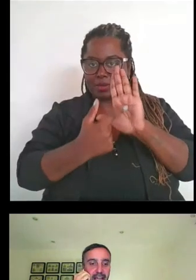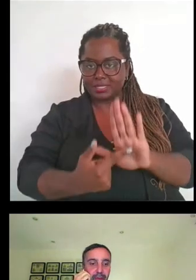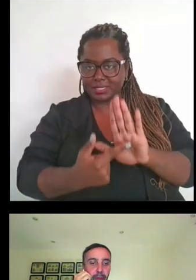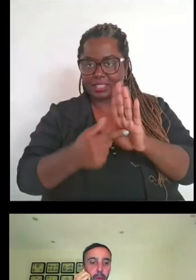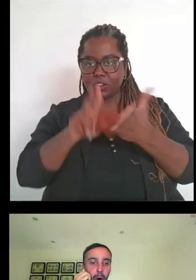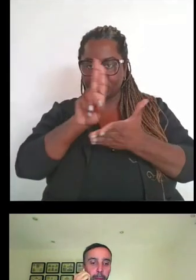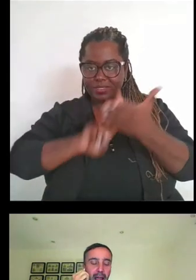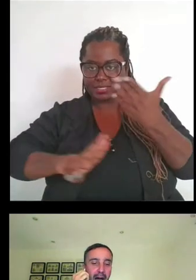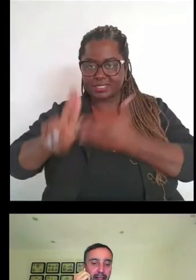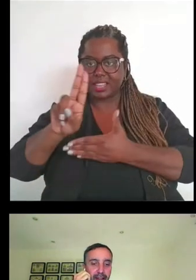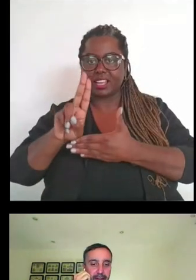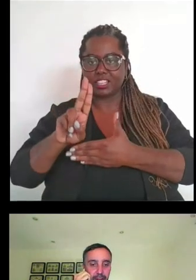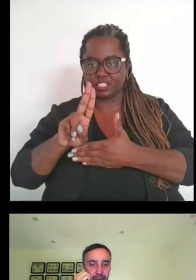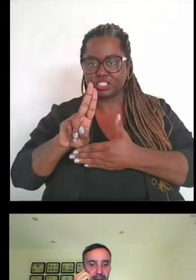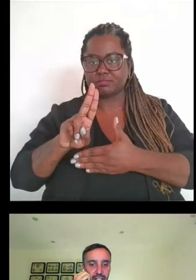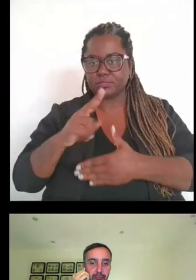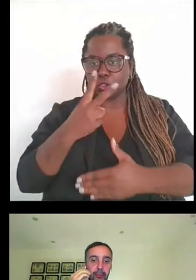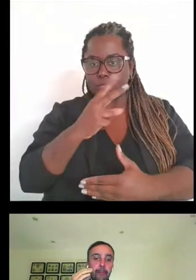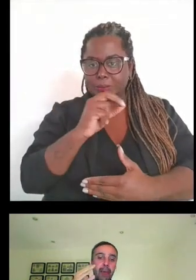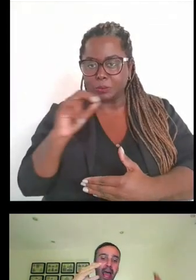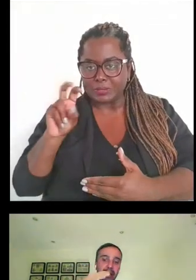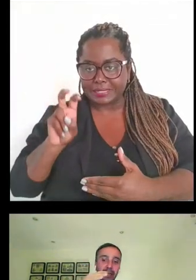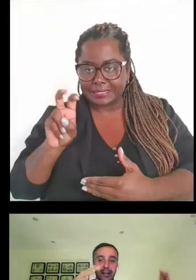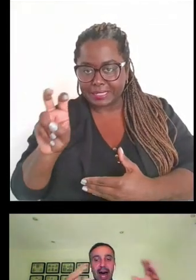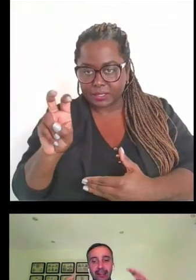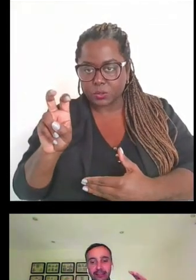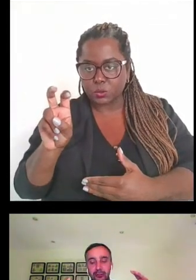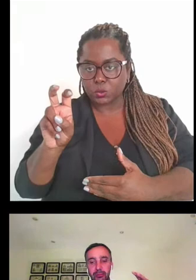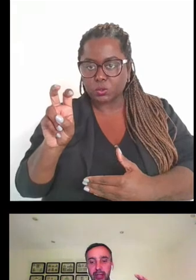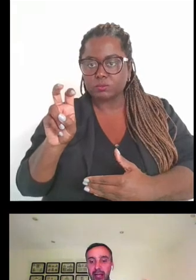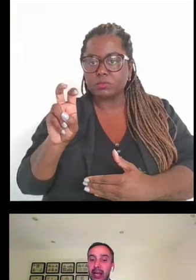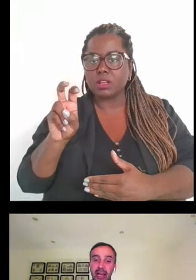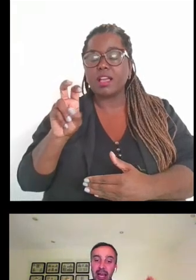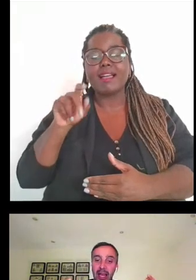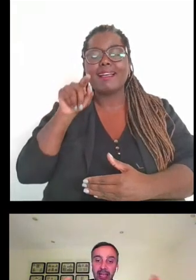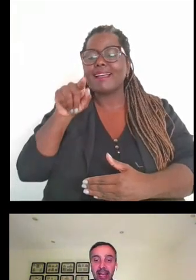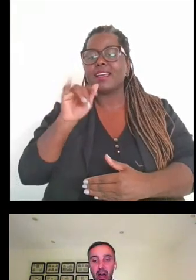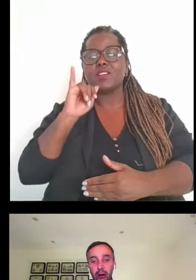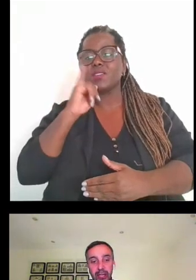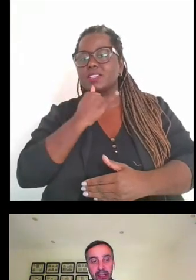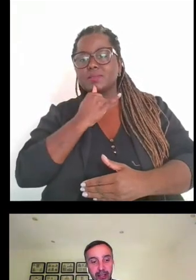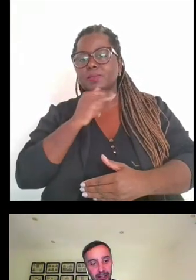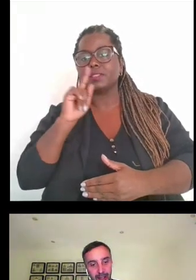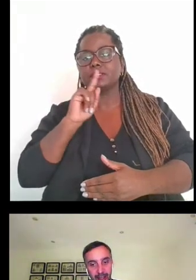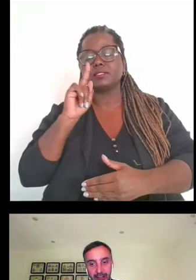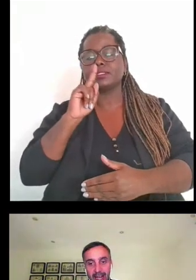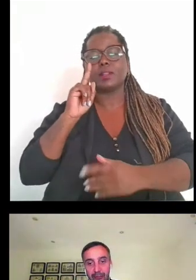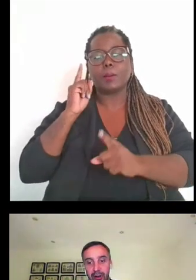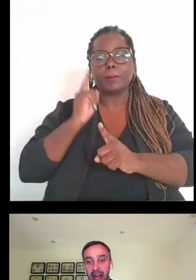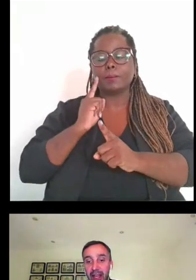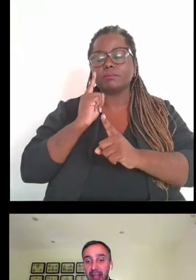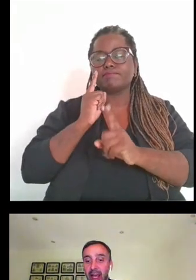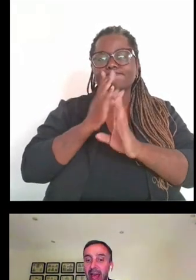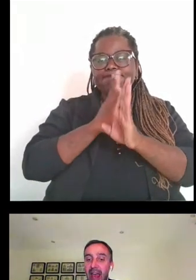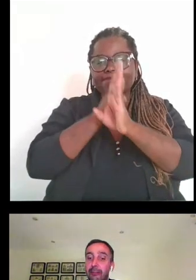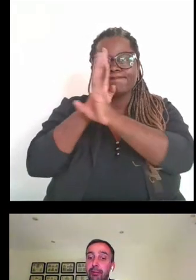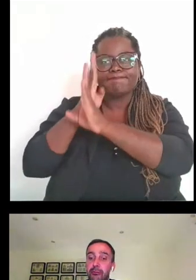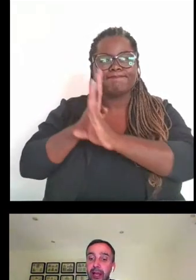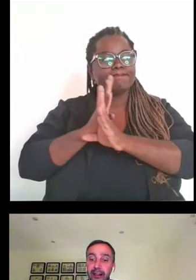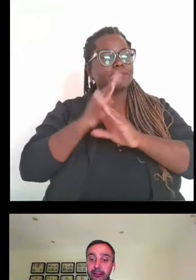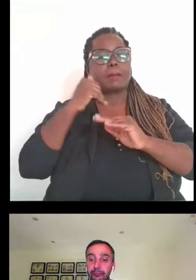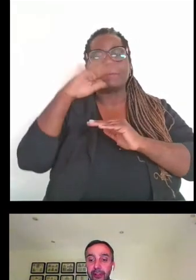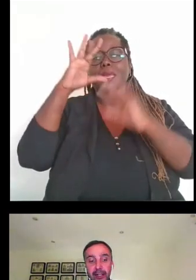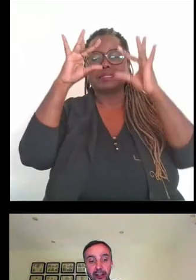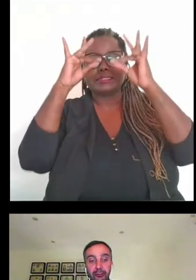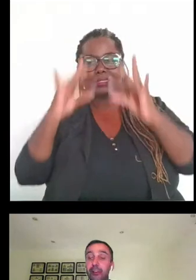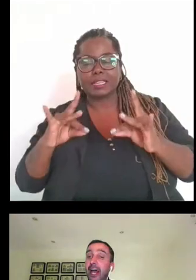cannot discover more behind this construction a bad and class tube he can only discover an